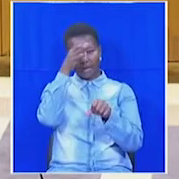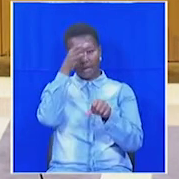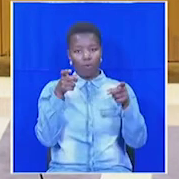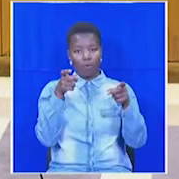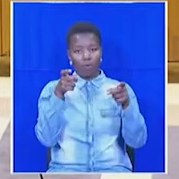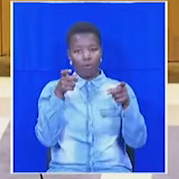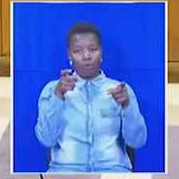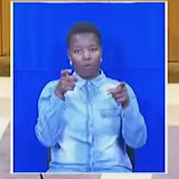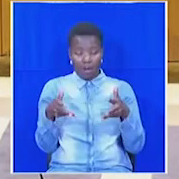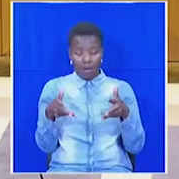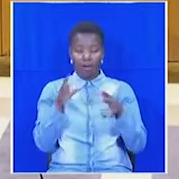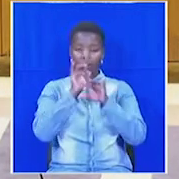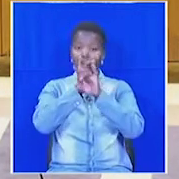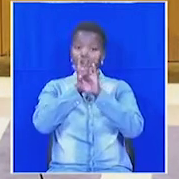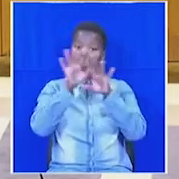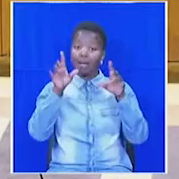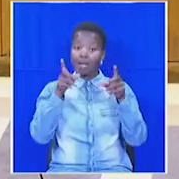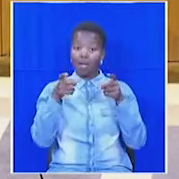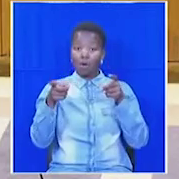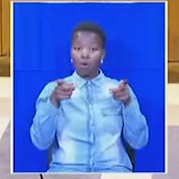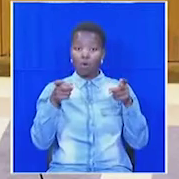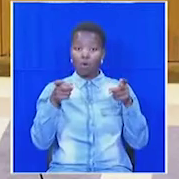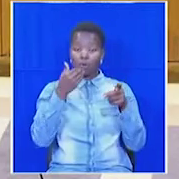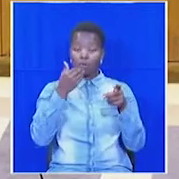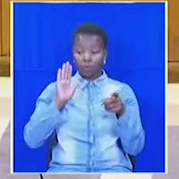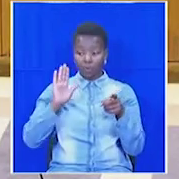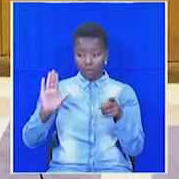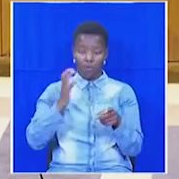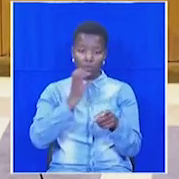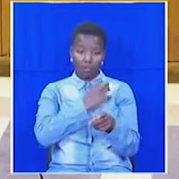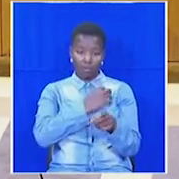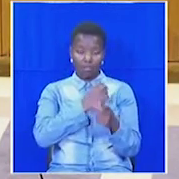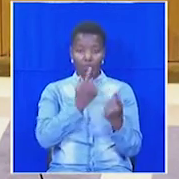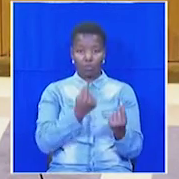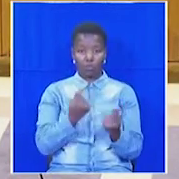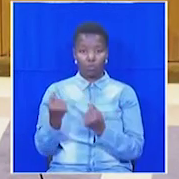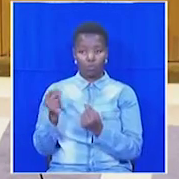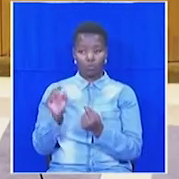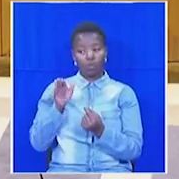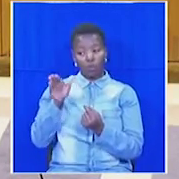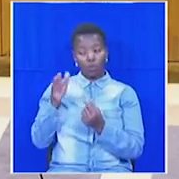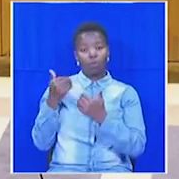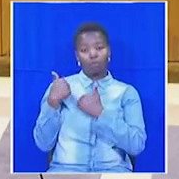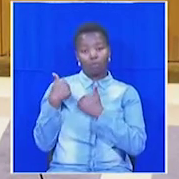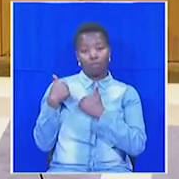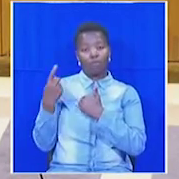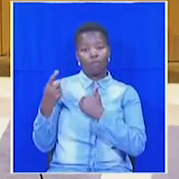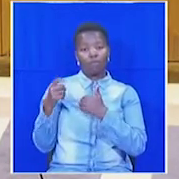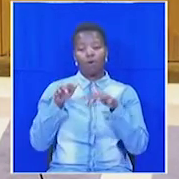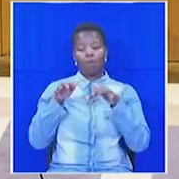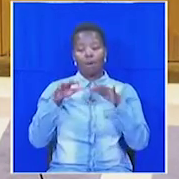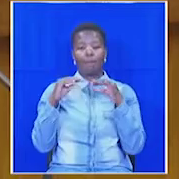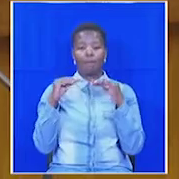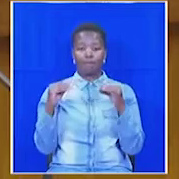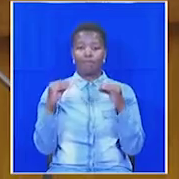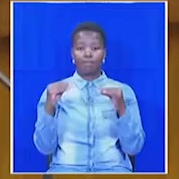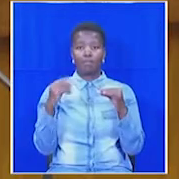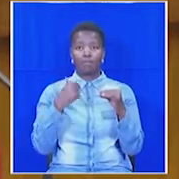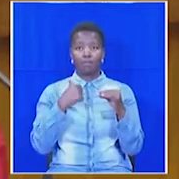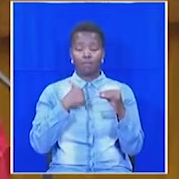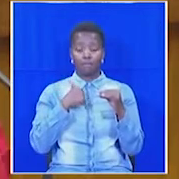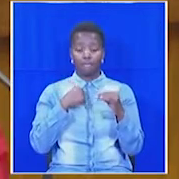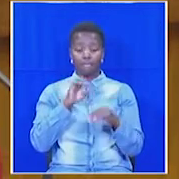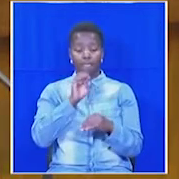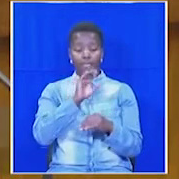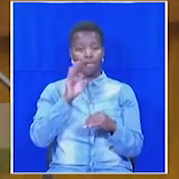the rot and corruption is facilitated by you, Minister, your Ministry of Public Enterprise. As the EFF will not be party to the